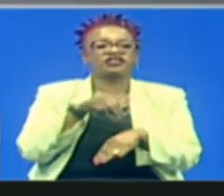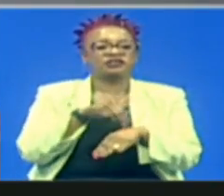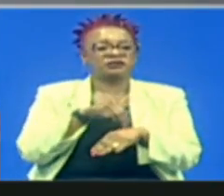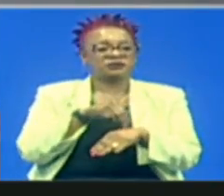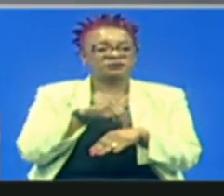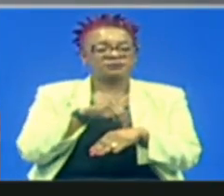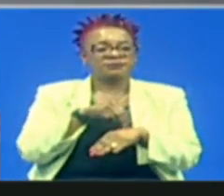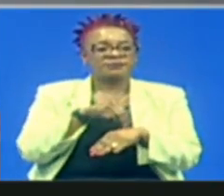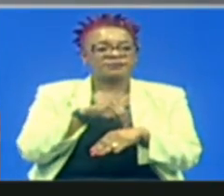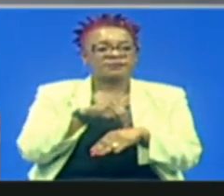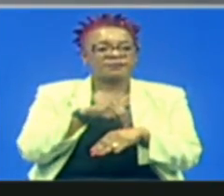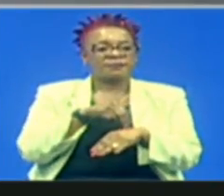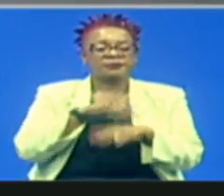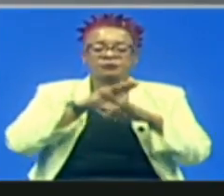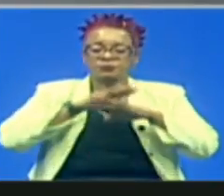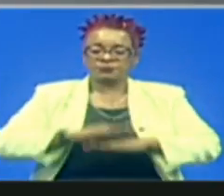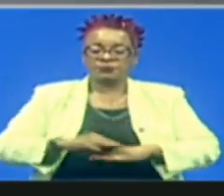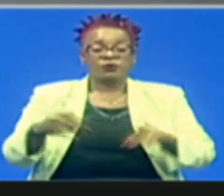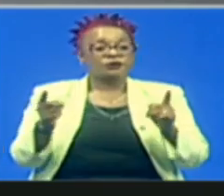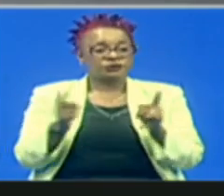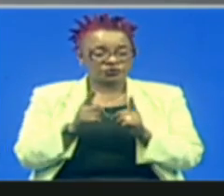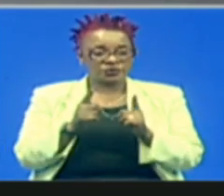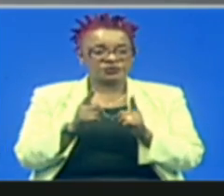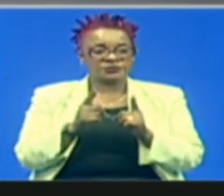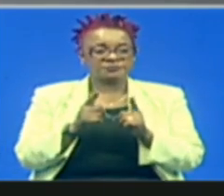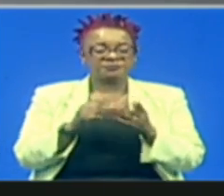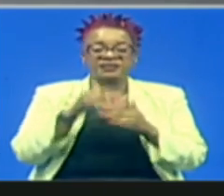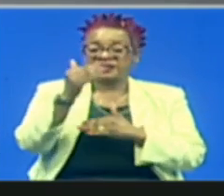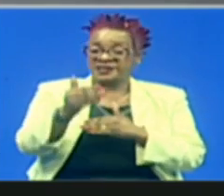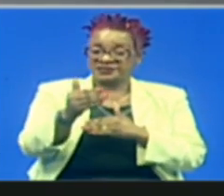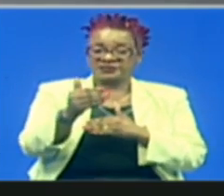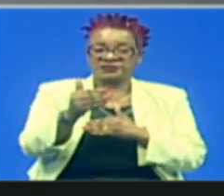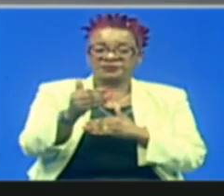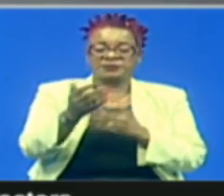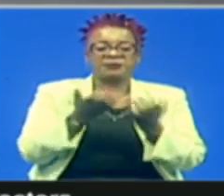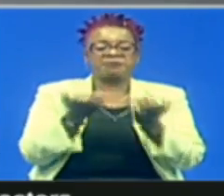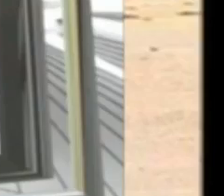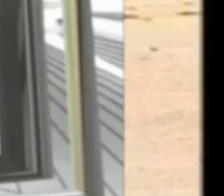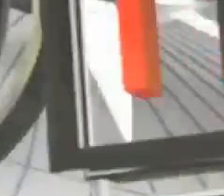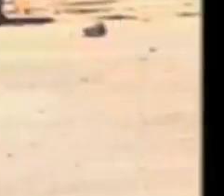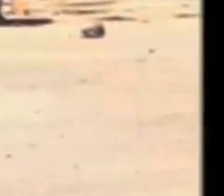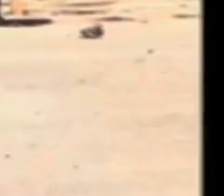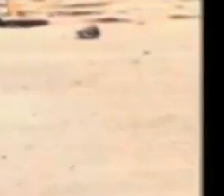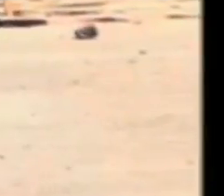It's time for another breather, but here's what's coming up in the business news.